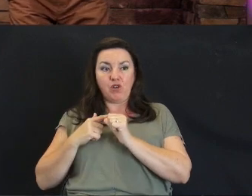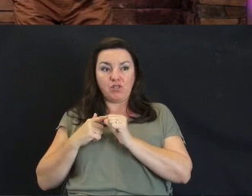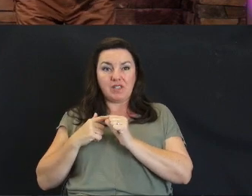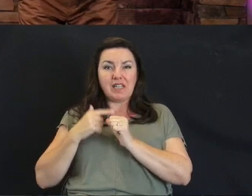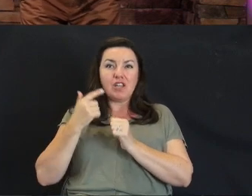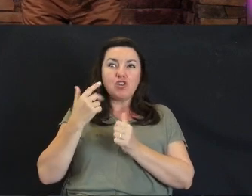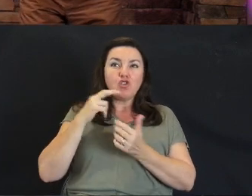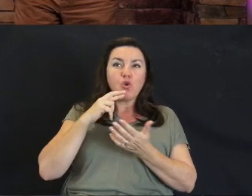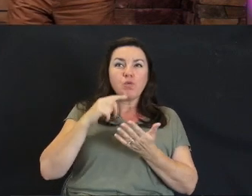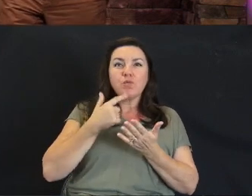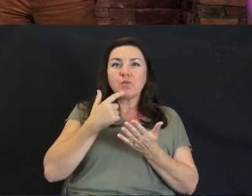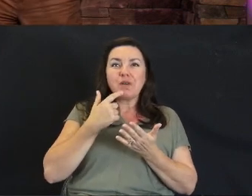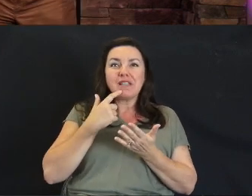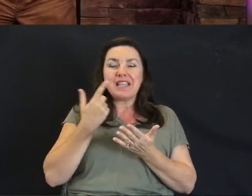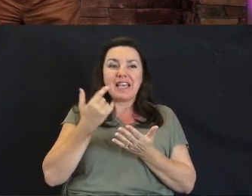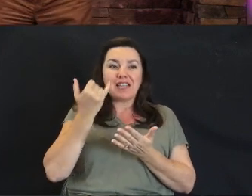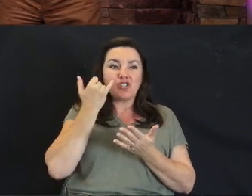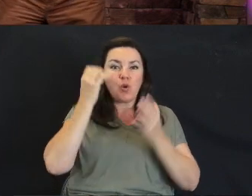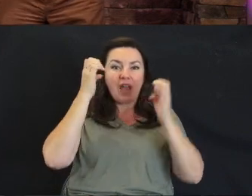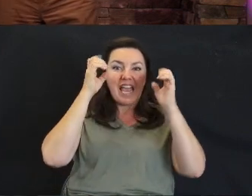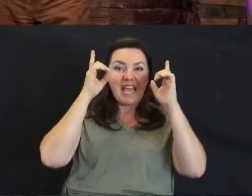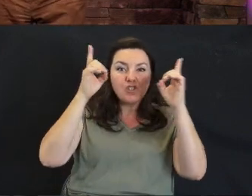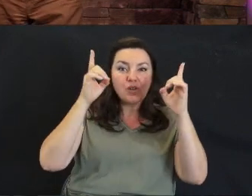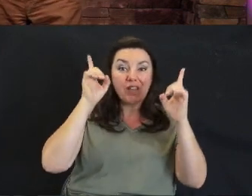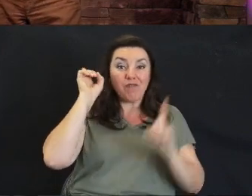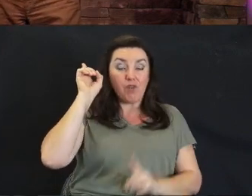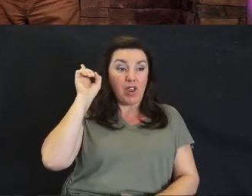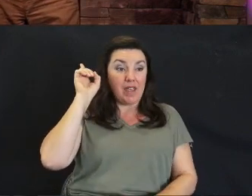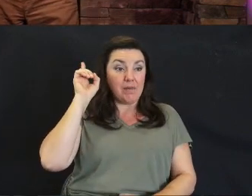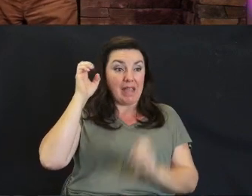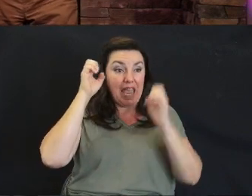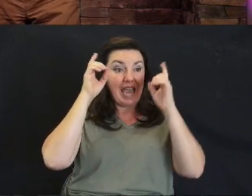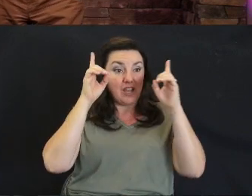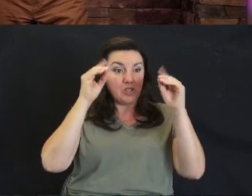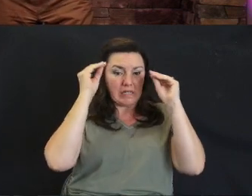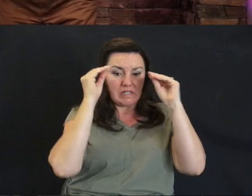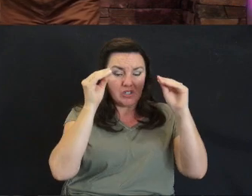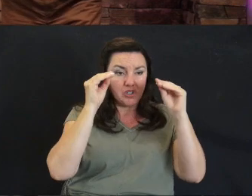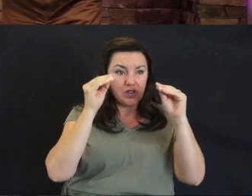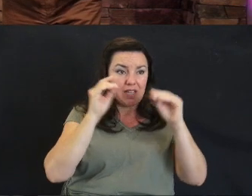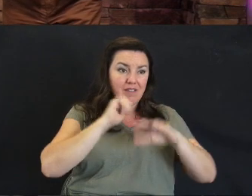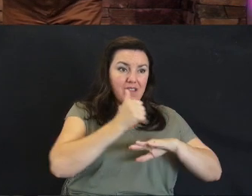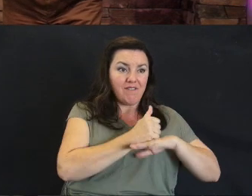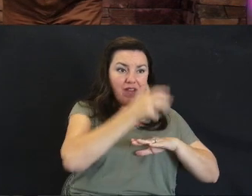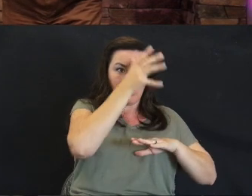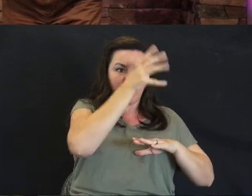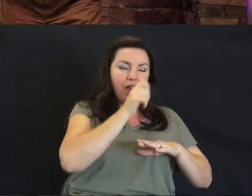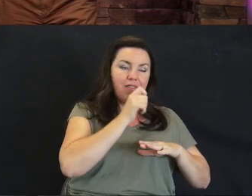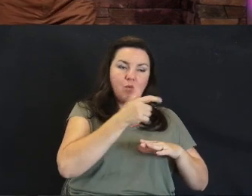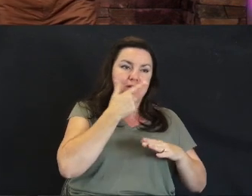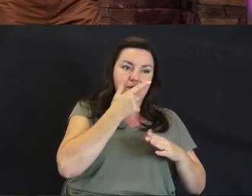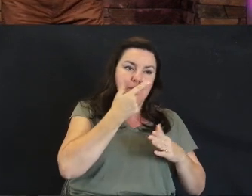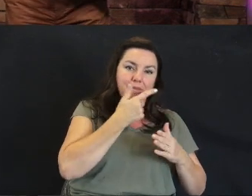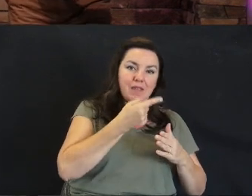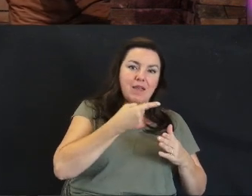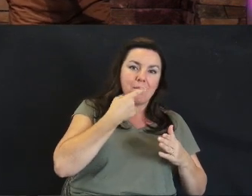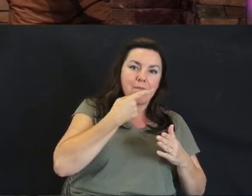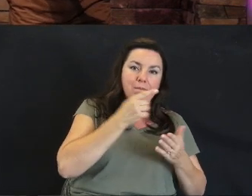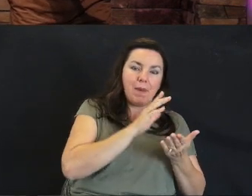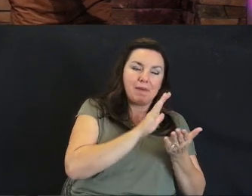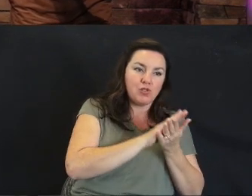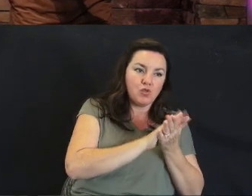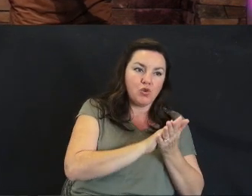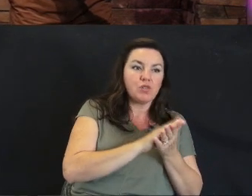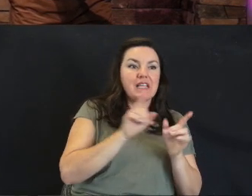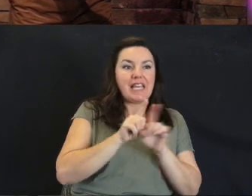properly Educate our children And by the way Education for him For the founding fathers Didn't just happen In the public schools While it certainly did It primarily